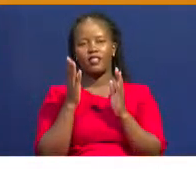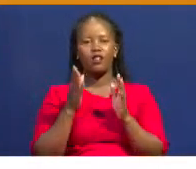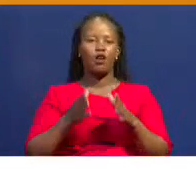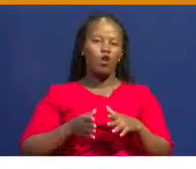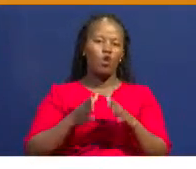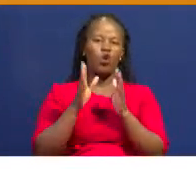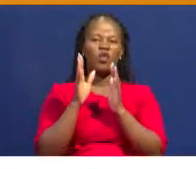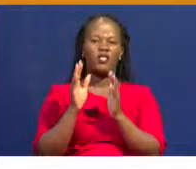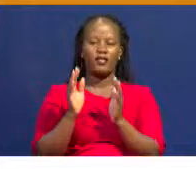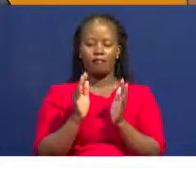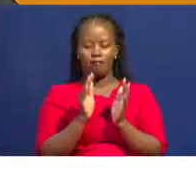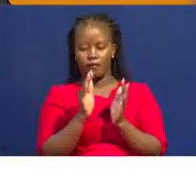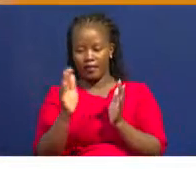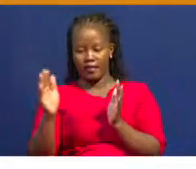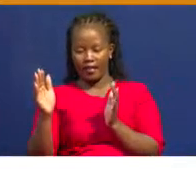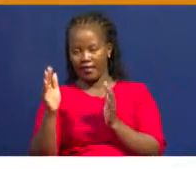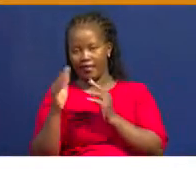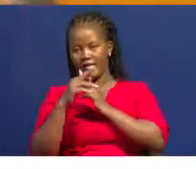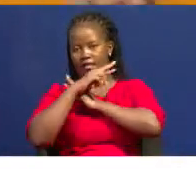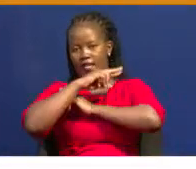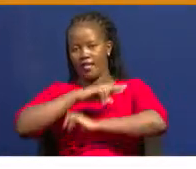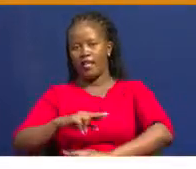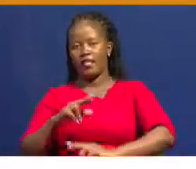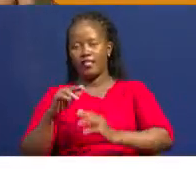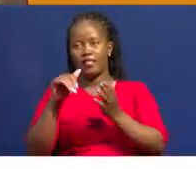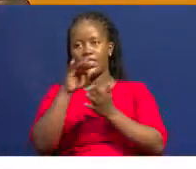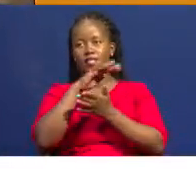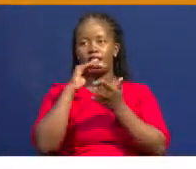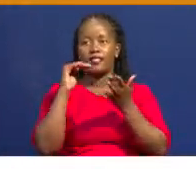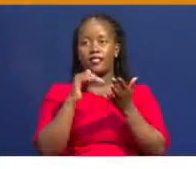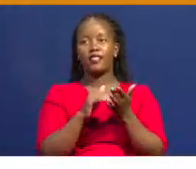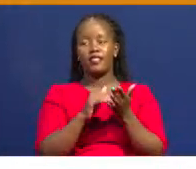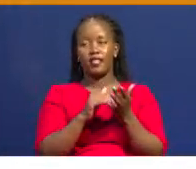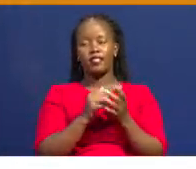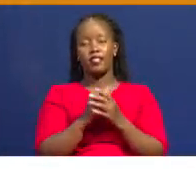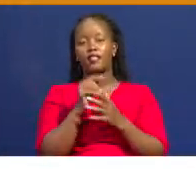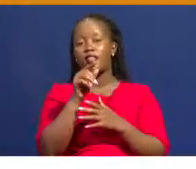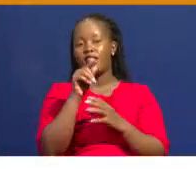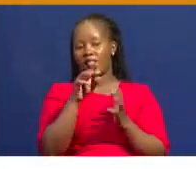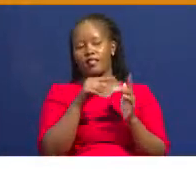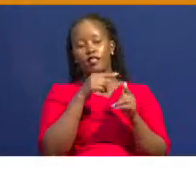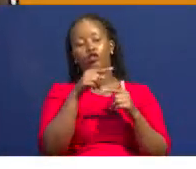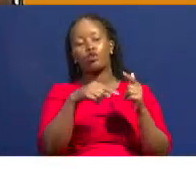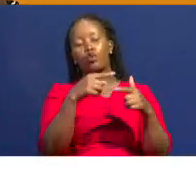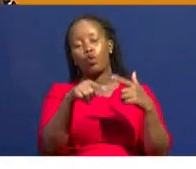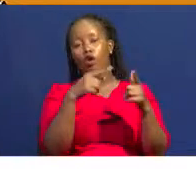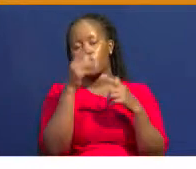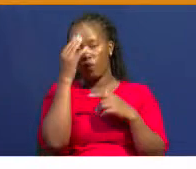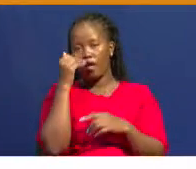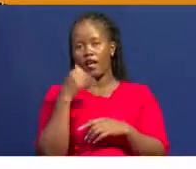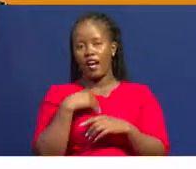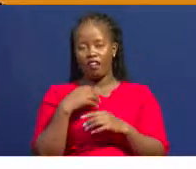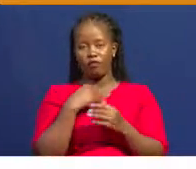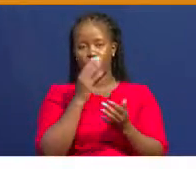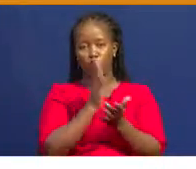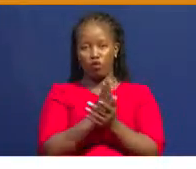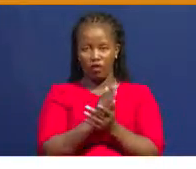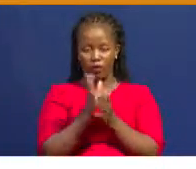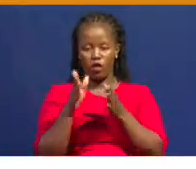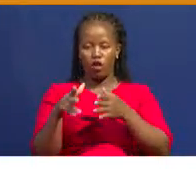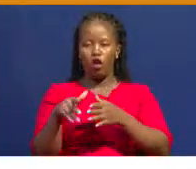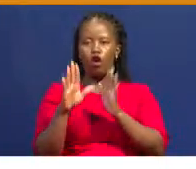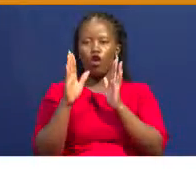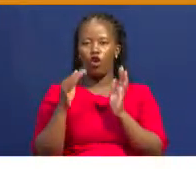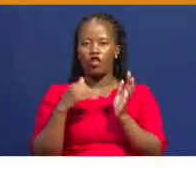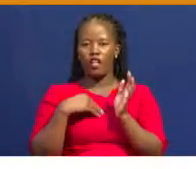roadside rest stations. I know that one is already going on because it has been mapped. The roads have been mapped